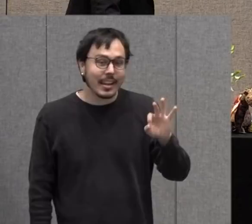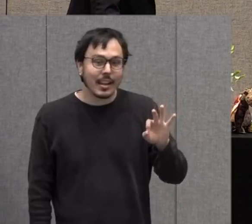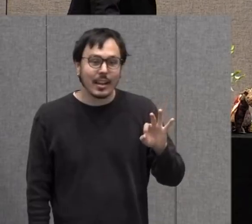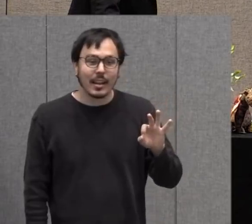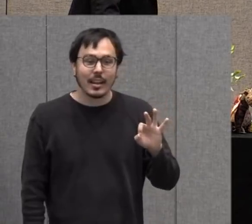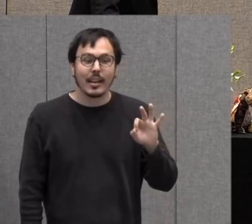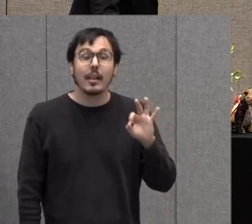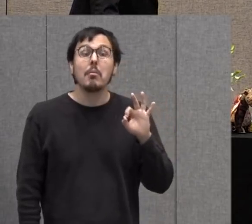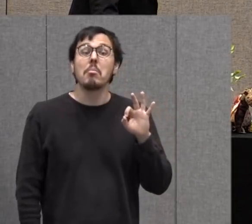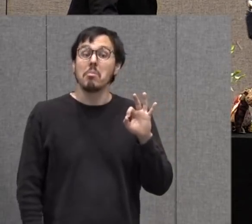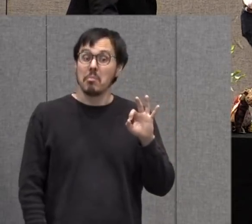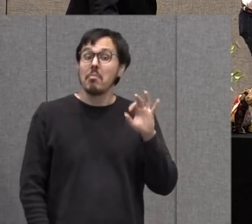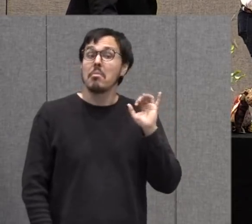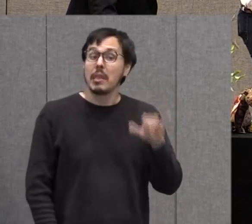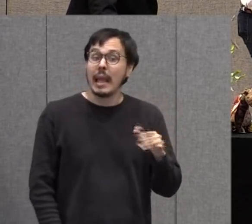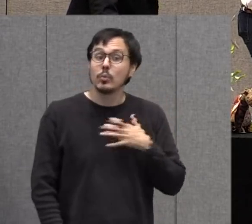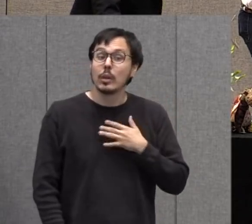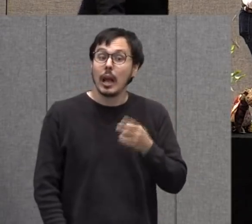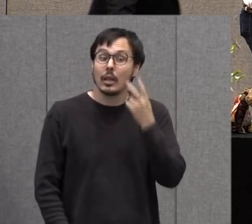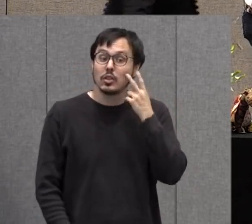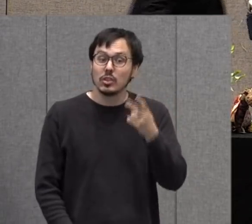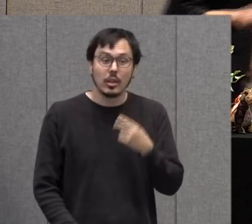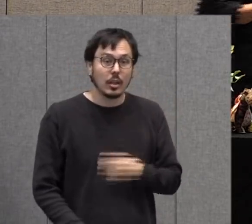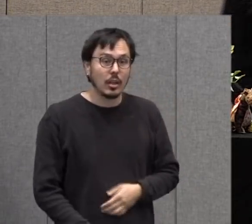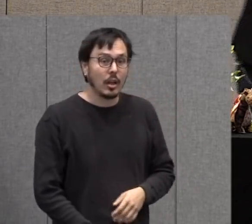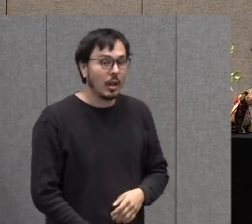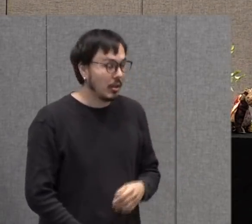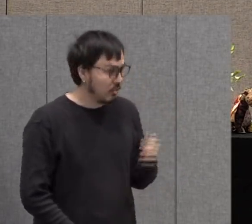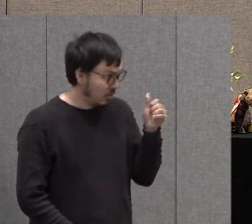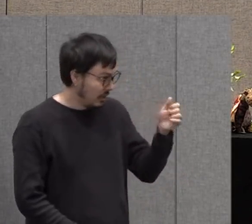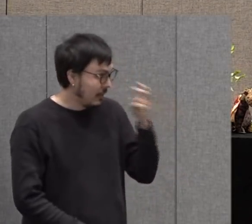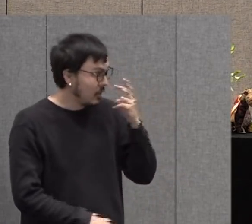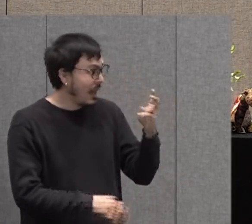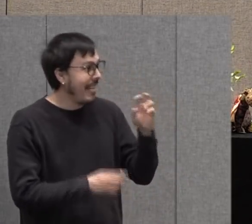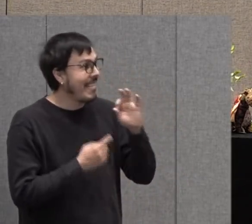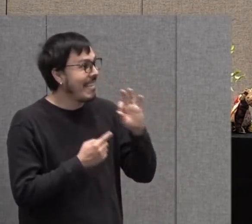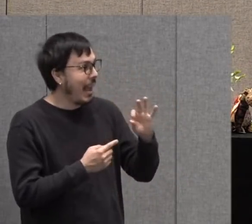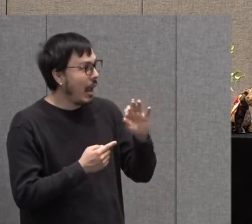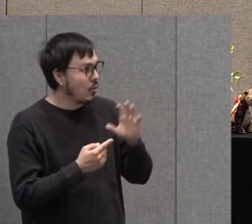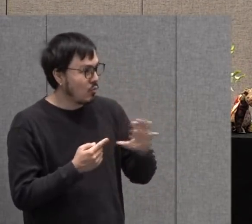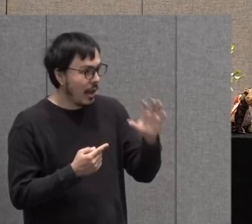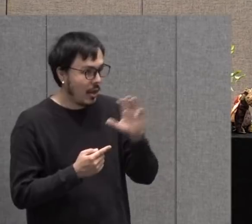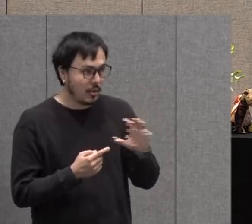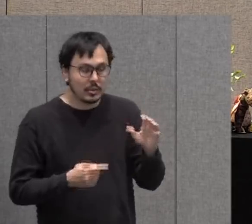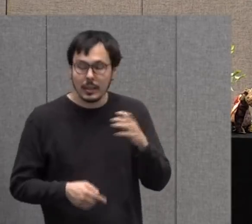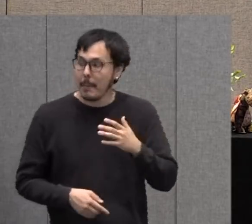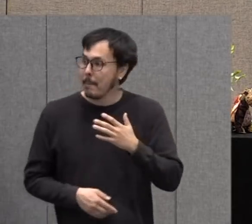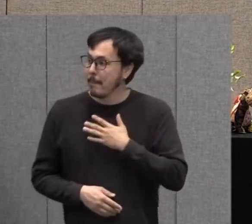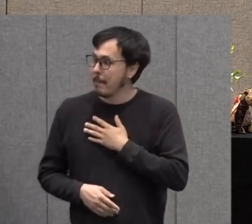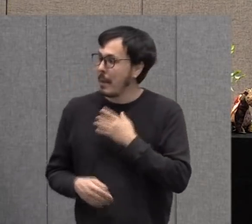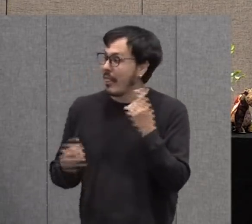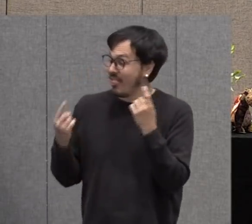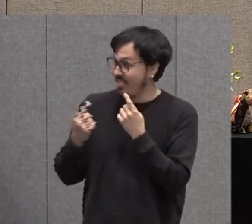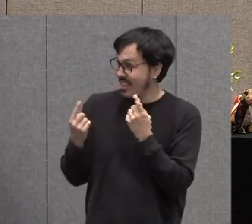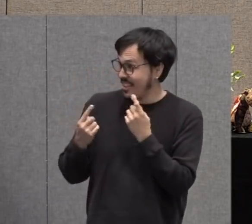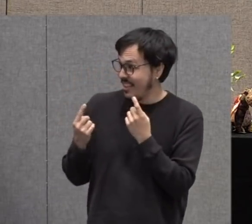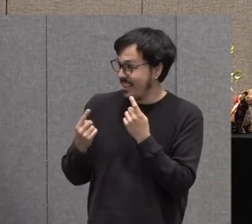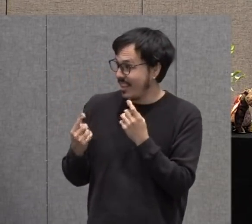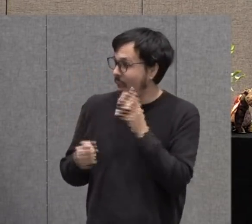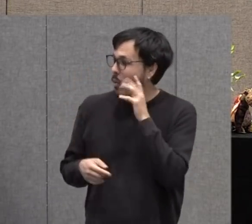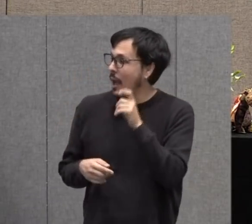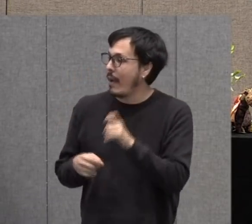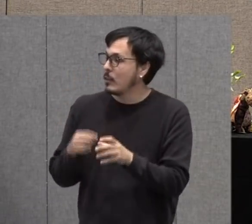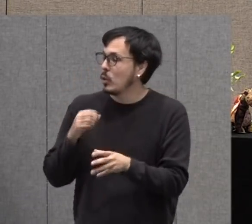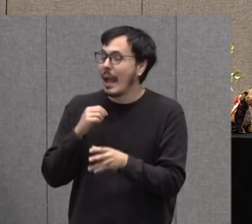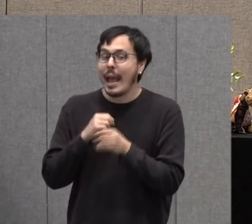That's what I saw. Yeah, you saw 9 crayons. And I was thinking I have to